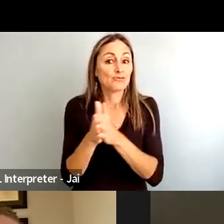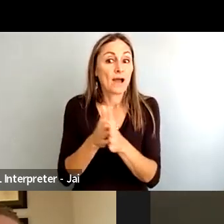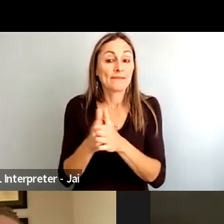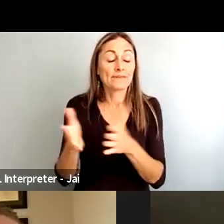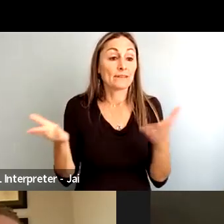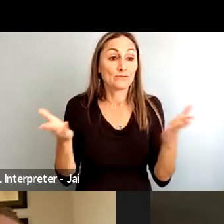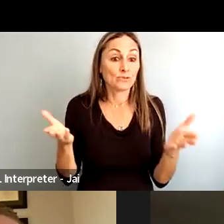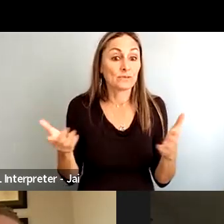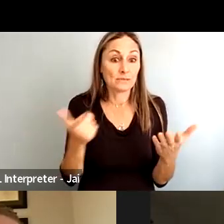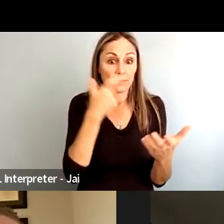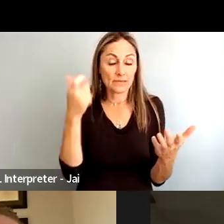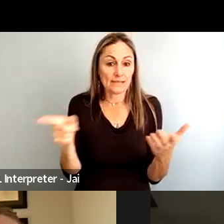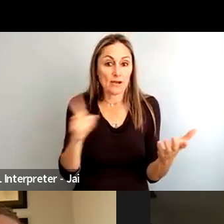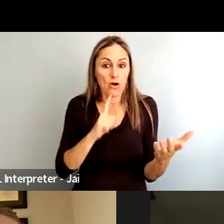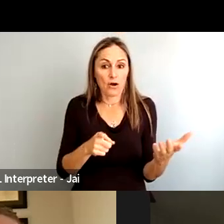are.